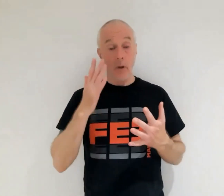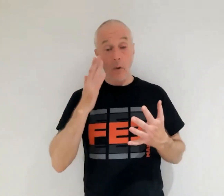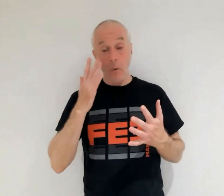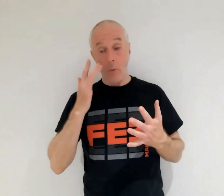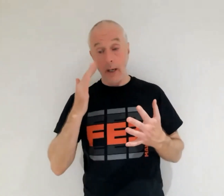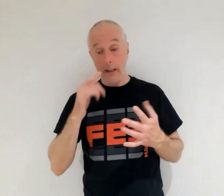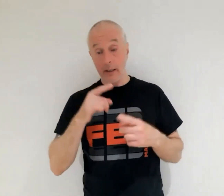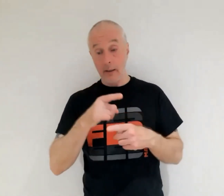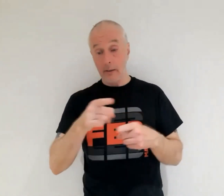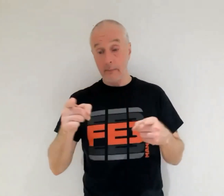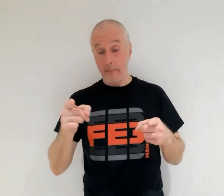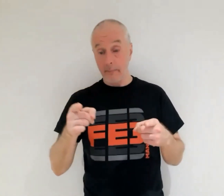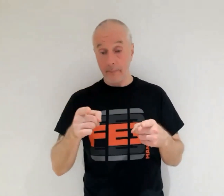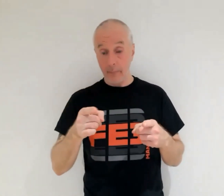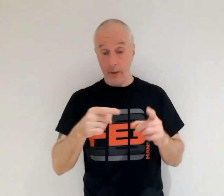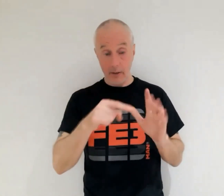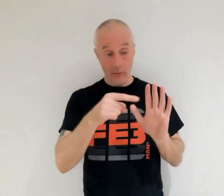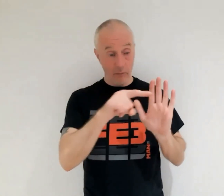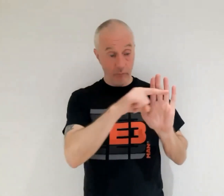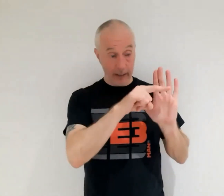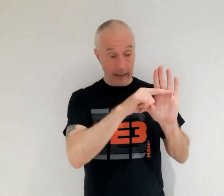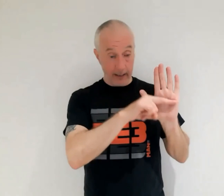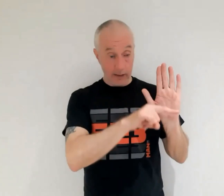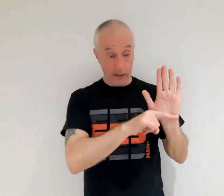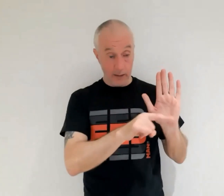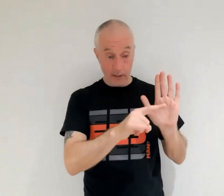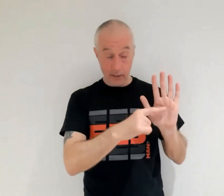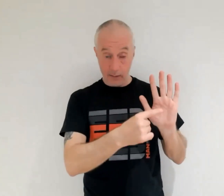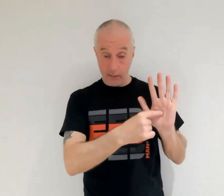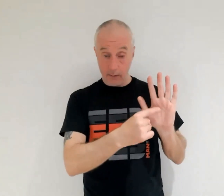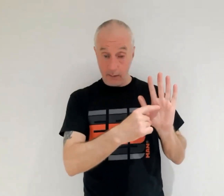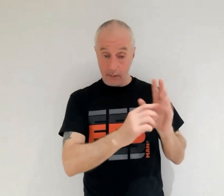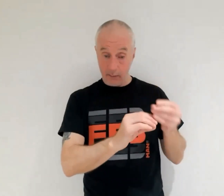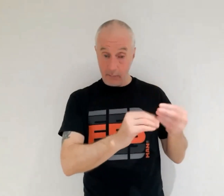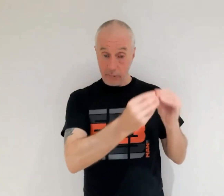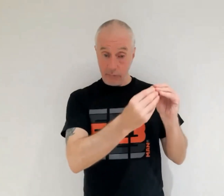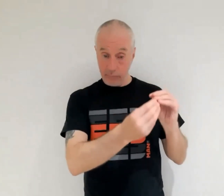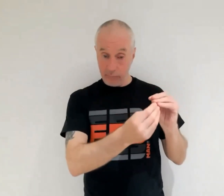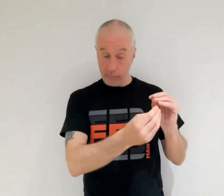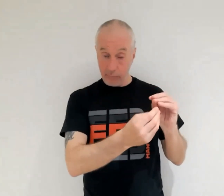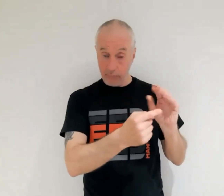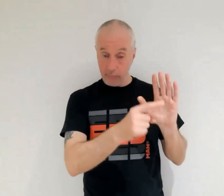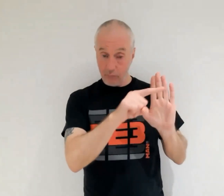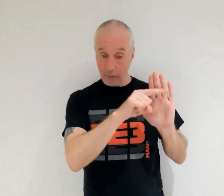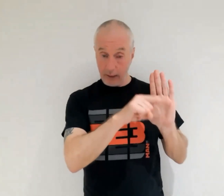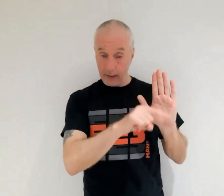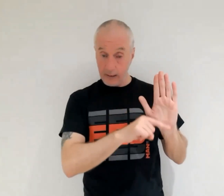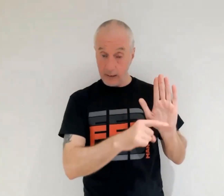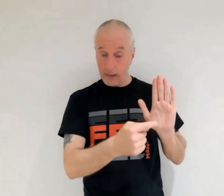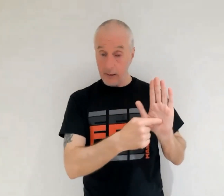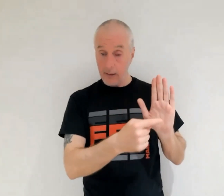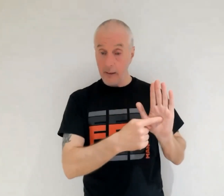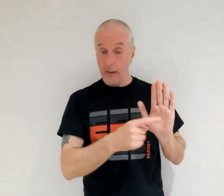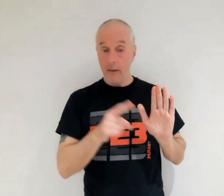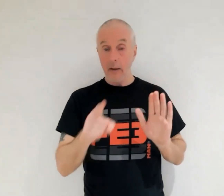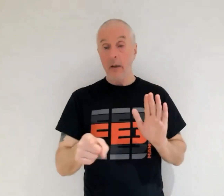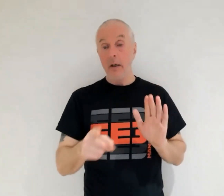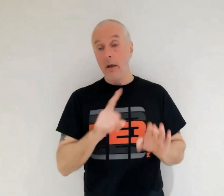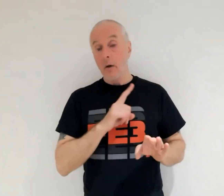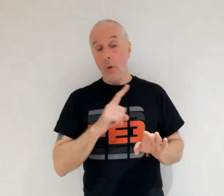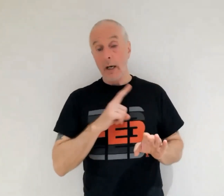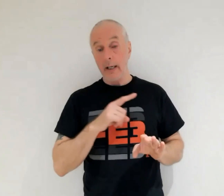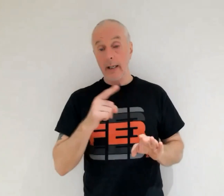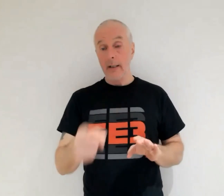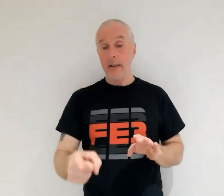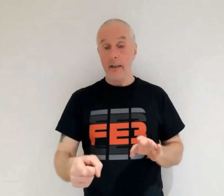the regulations were first being developed, they were being they were developed as a consequence of the privatisation